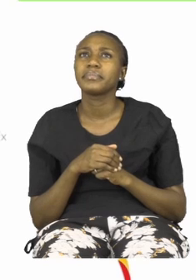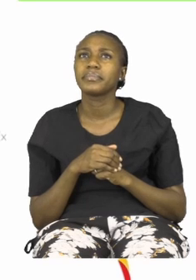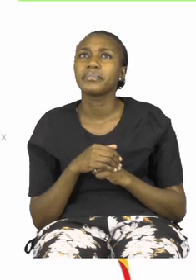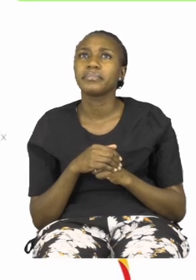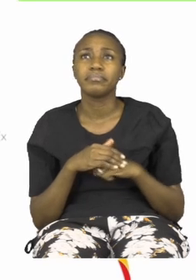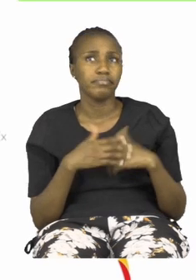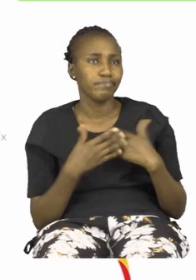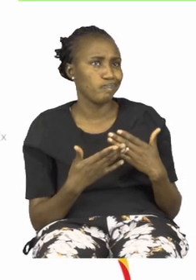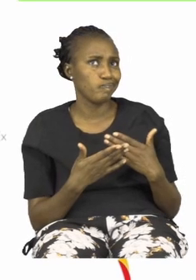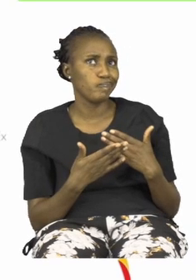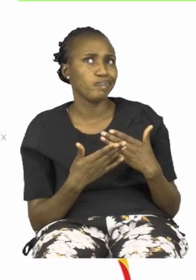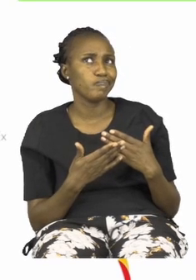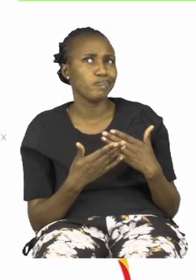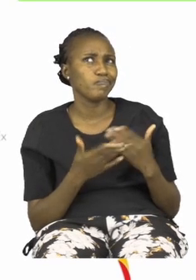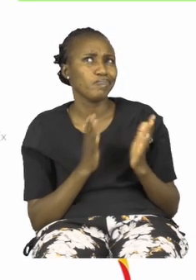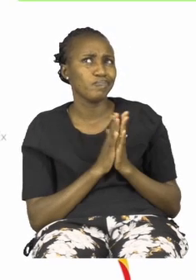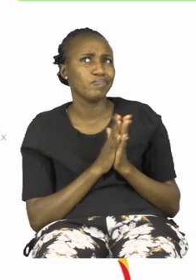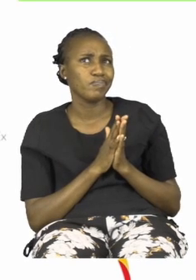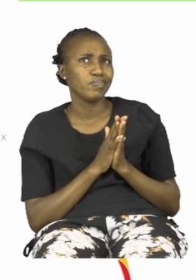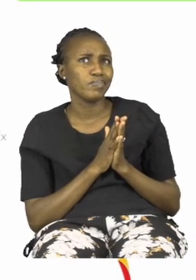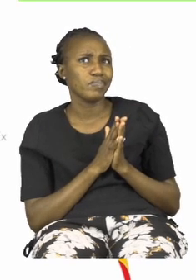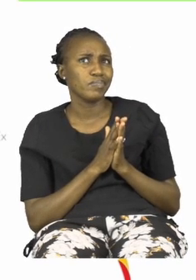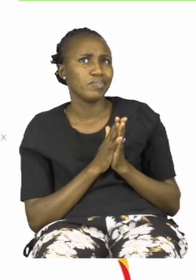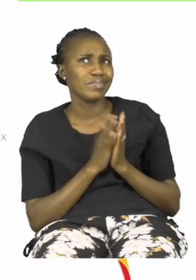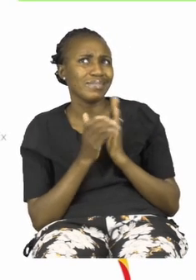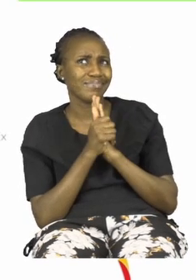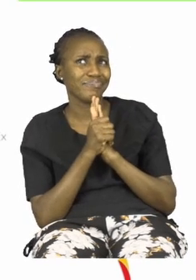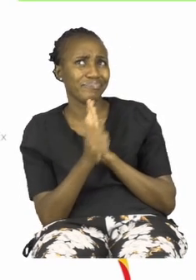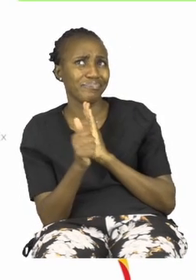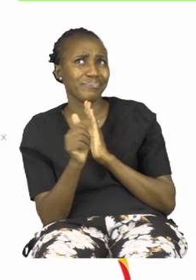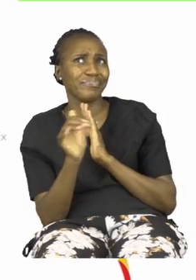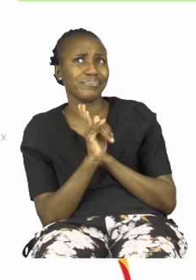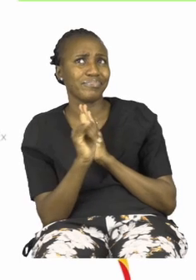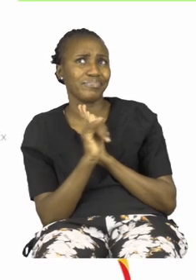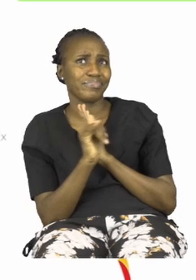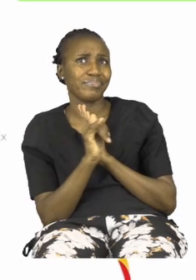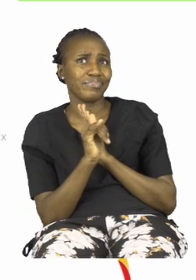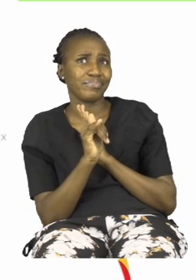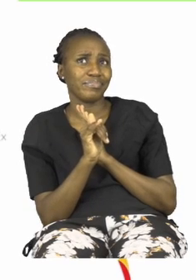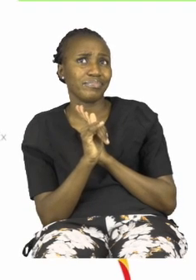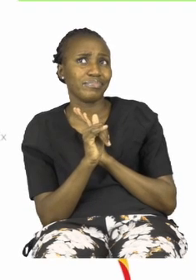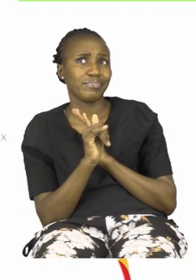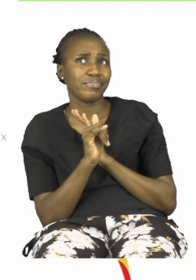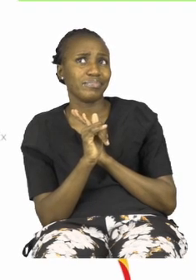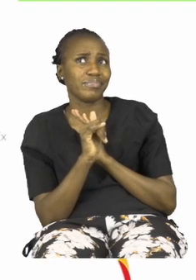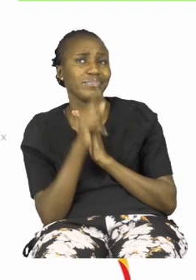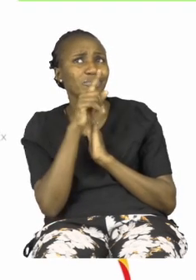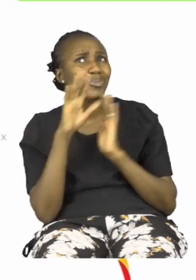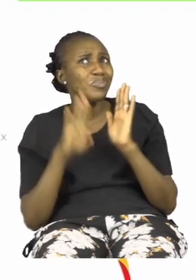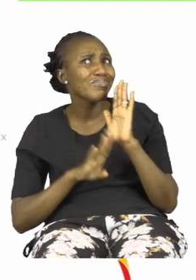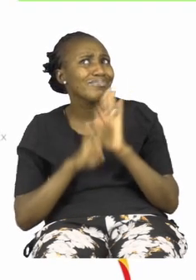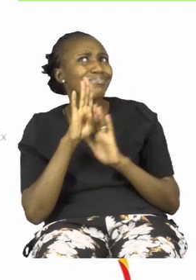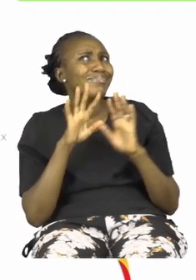have specific, what are maybe just the skills that you need? Yeah. And your secret,